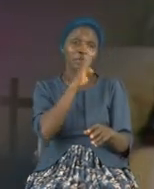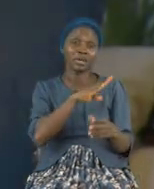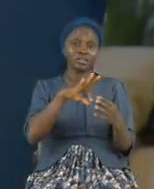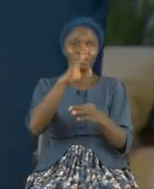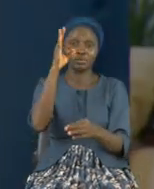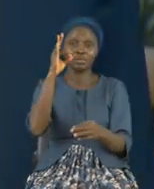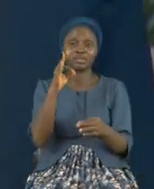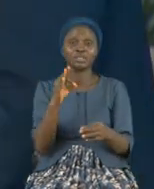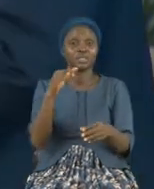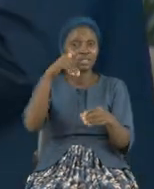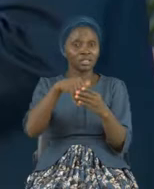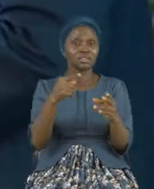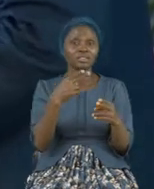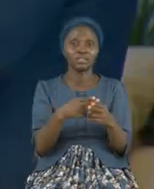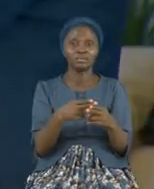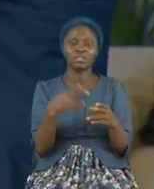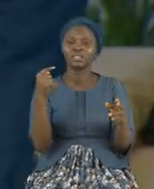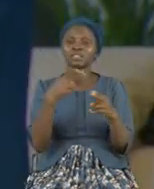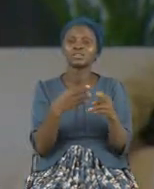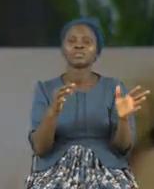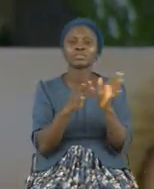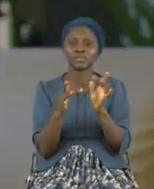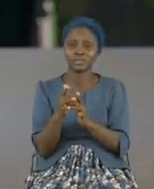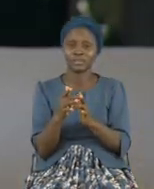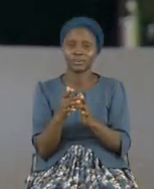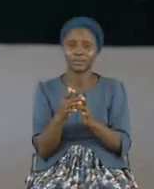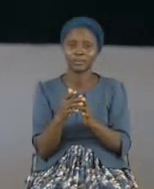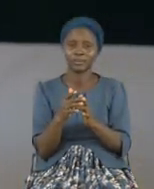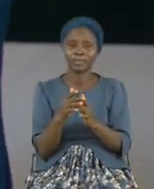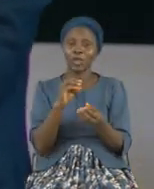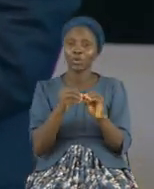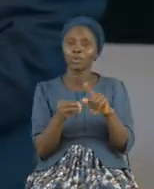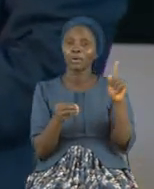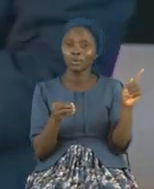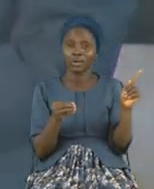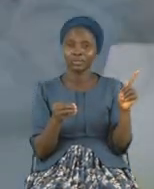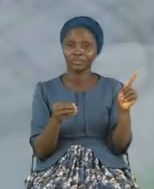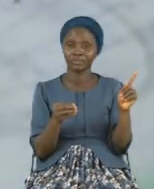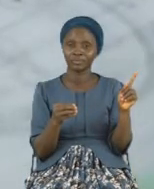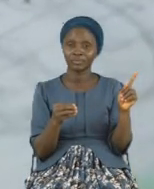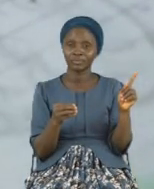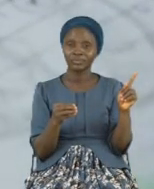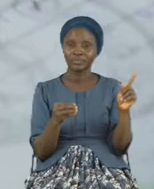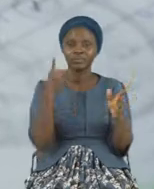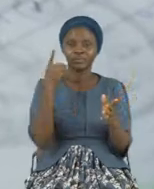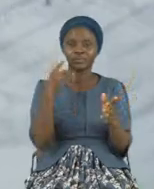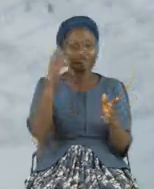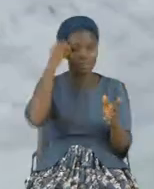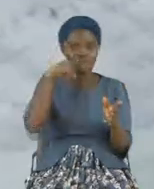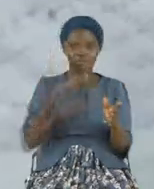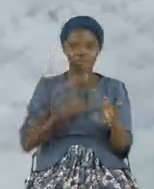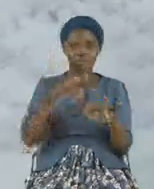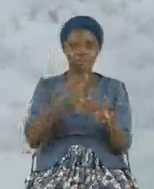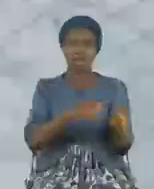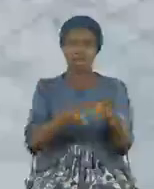the name of Jesus. Let's look at number one. Number one, it tells us in Acts chapter